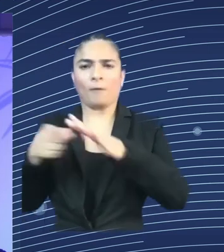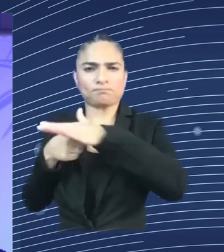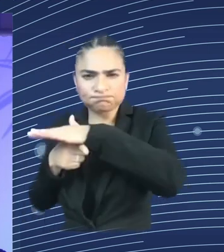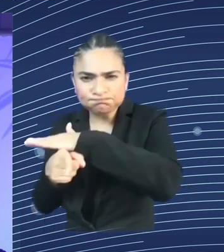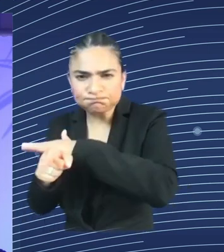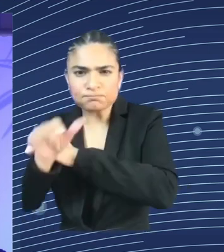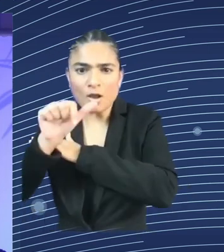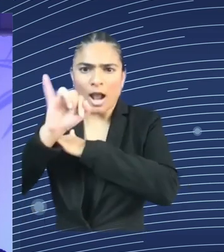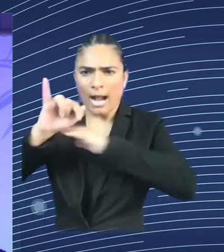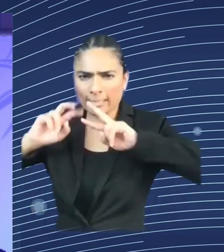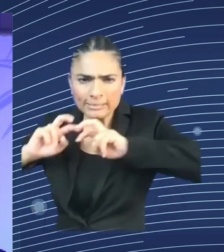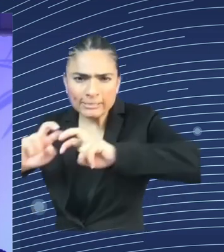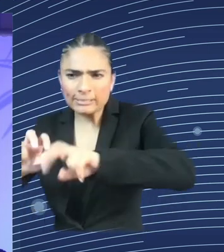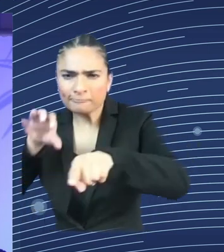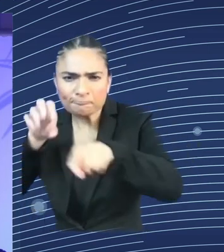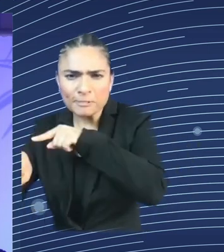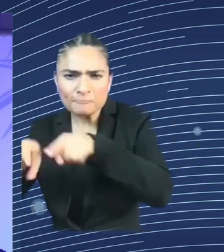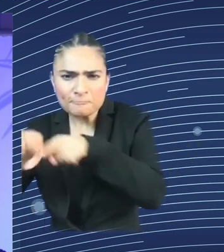they are starting from